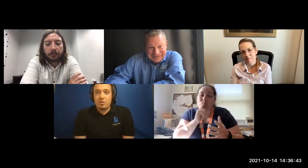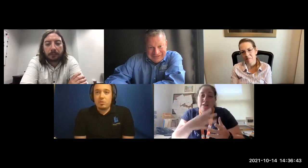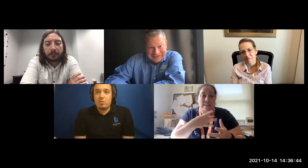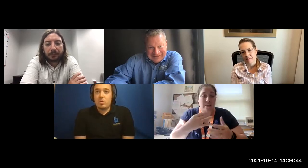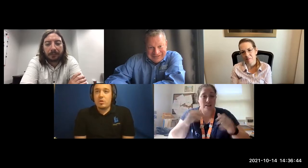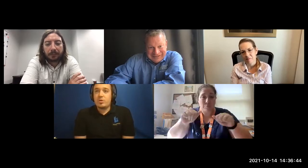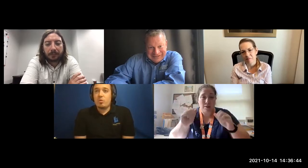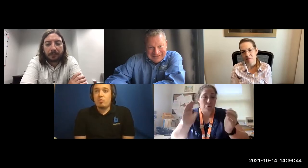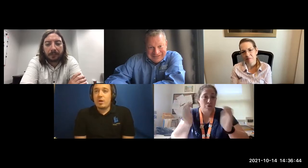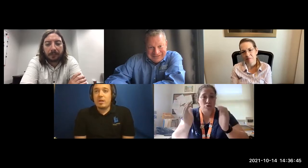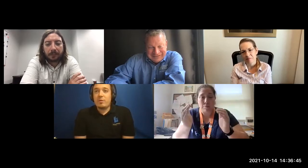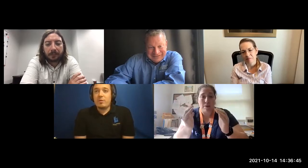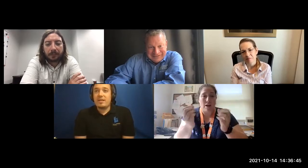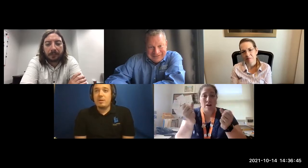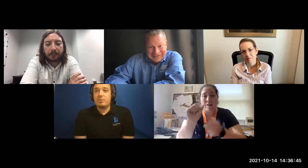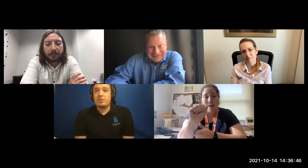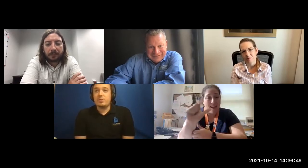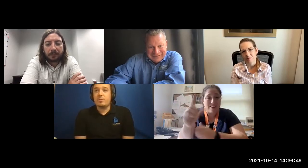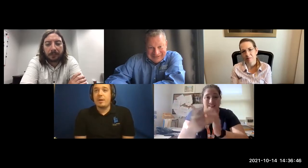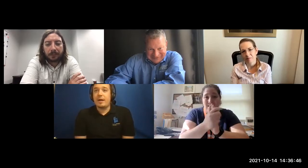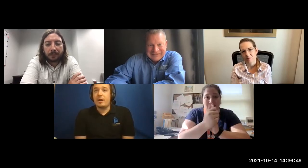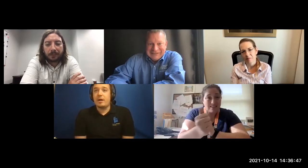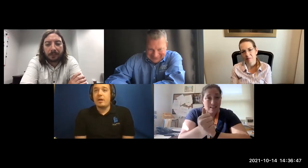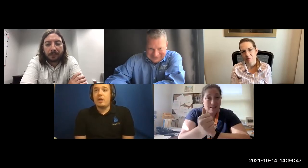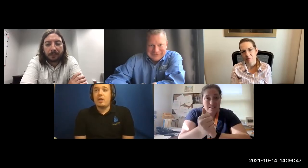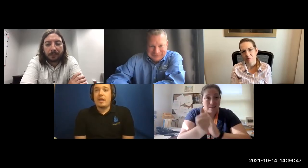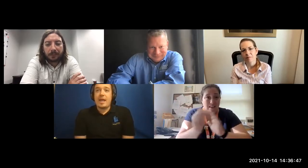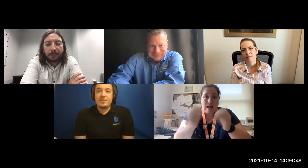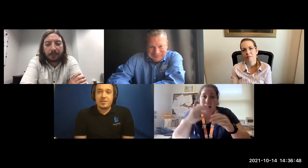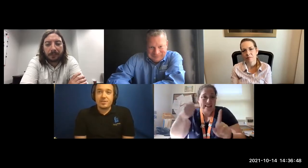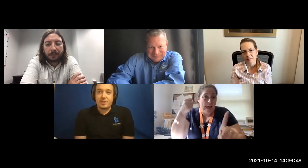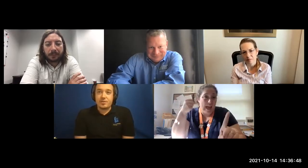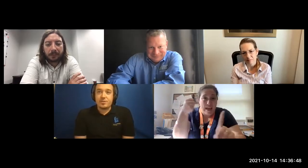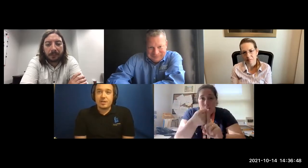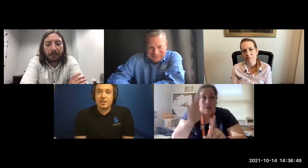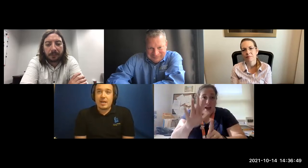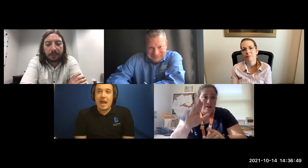program. So really, we'd like to be able to compare the